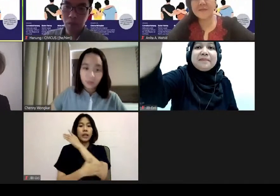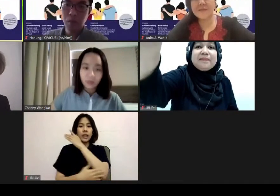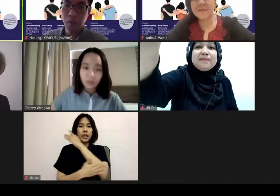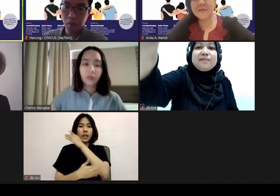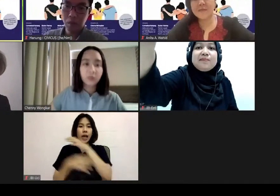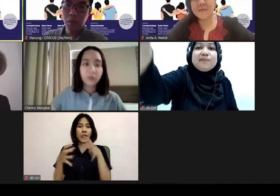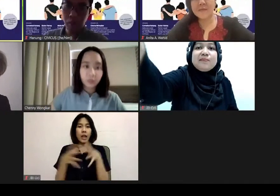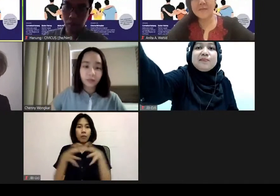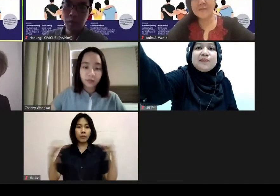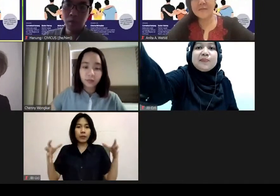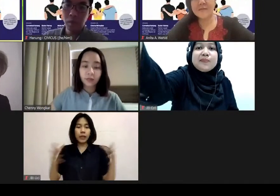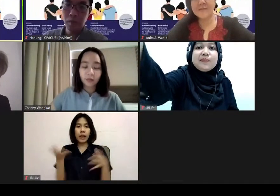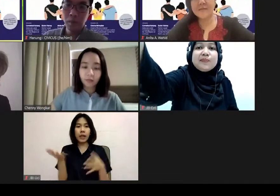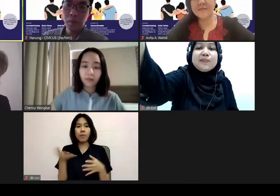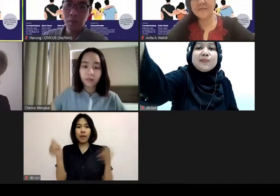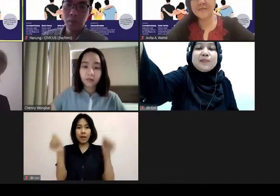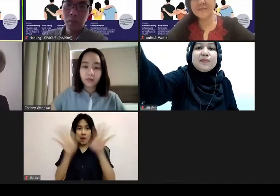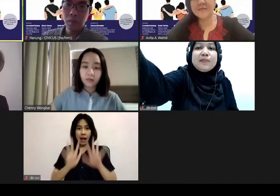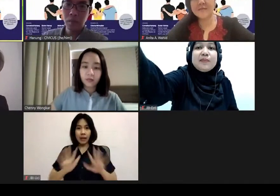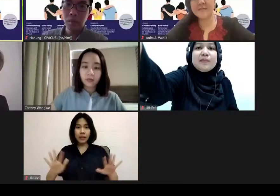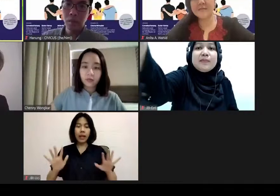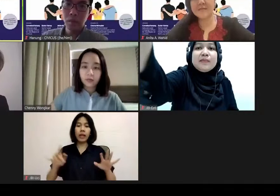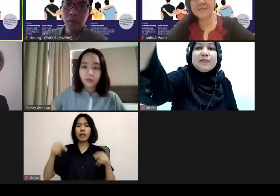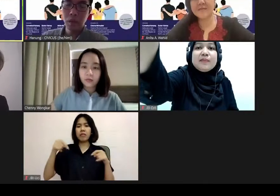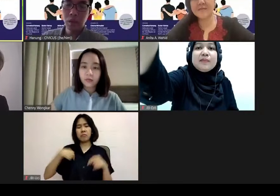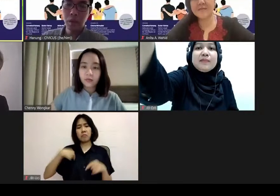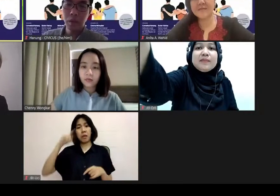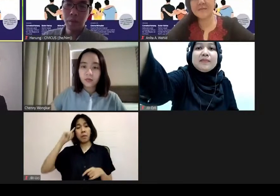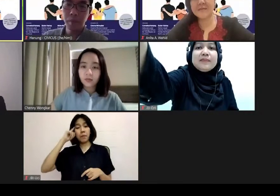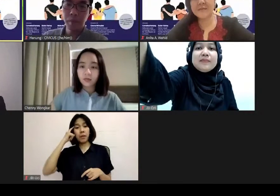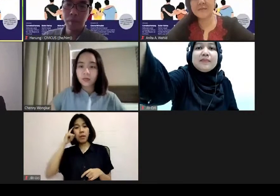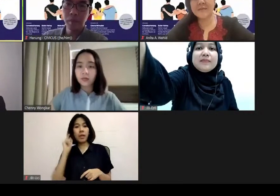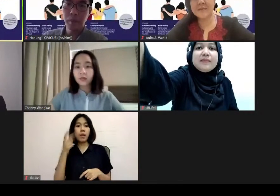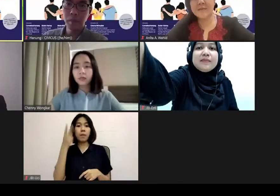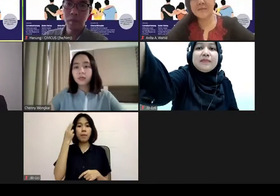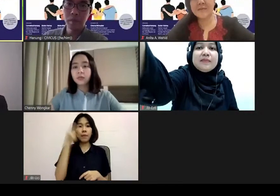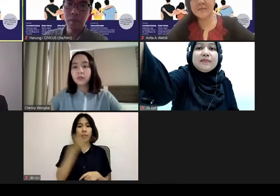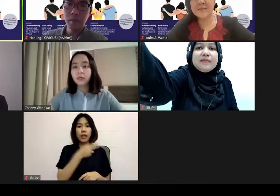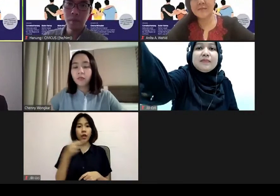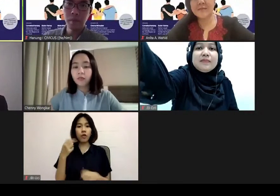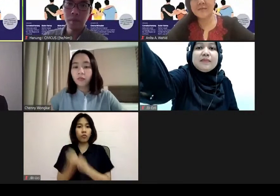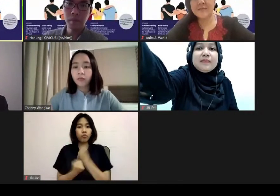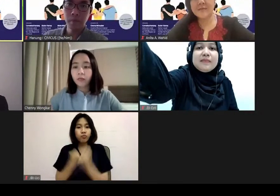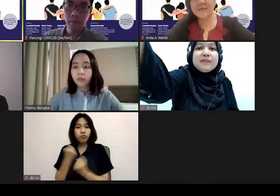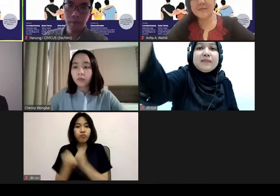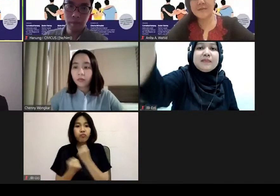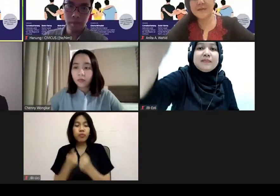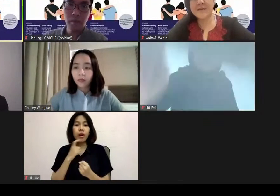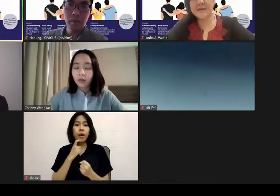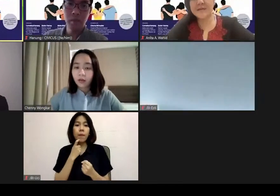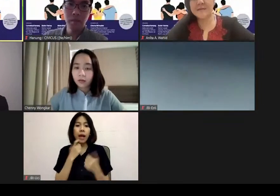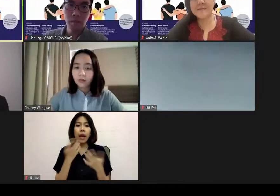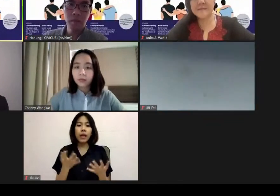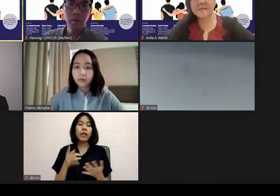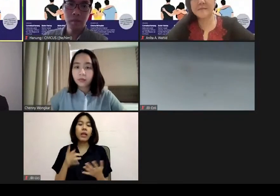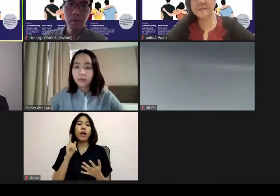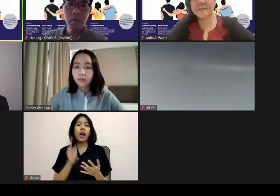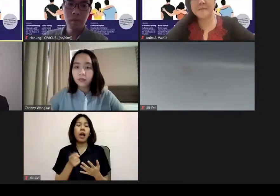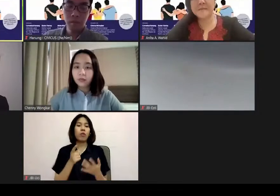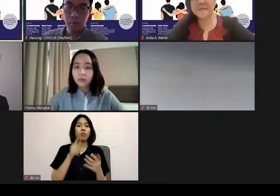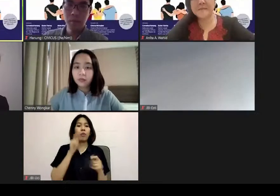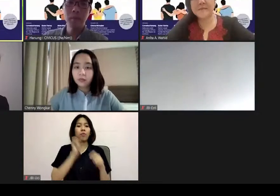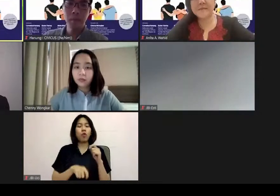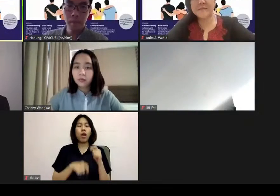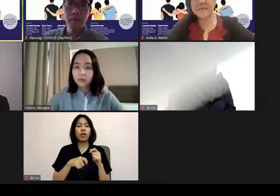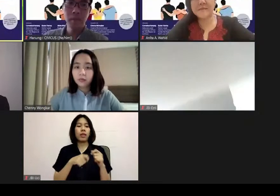as an archipelago countries, big countries, and famous on Asia Pacific. We have to be a